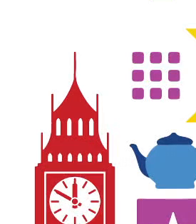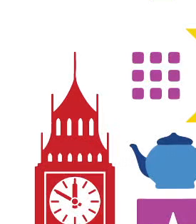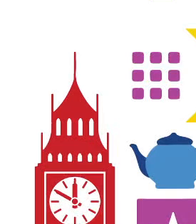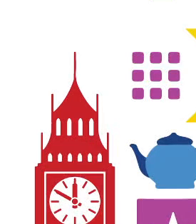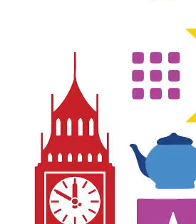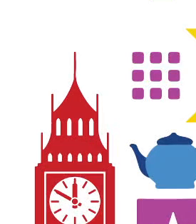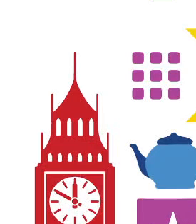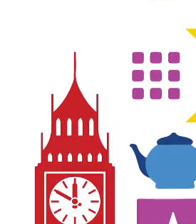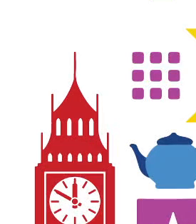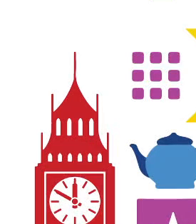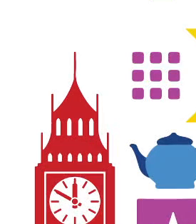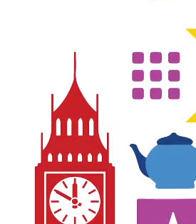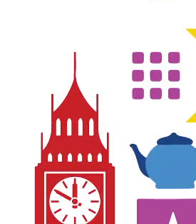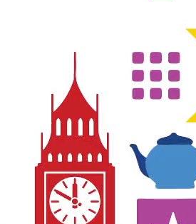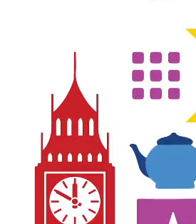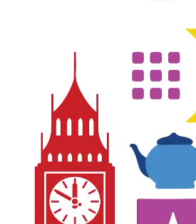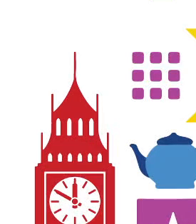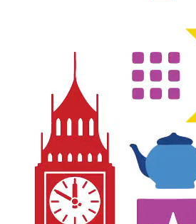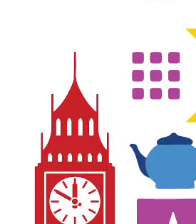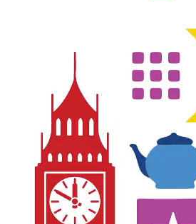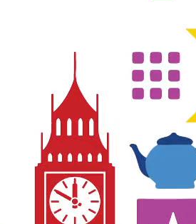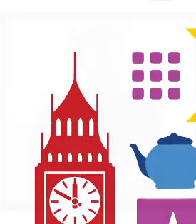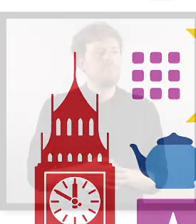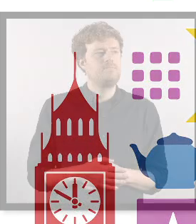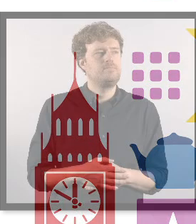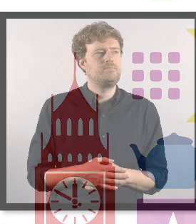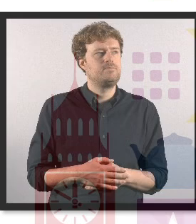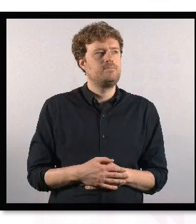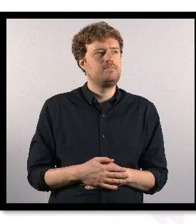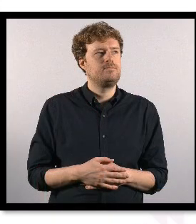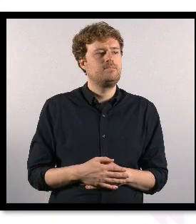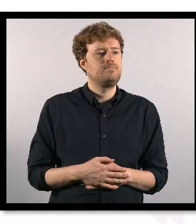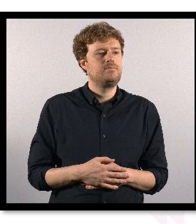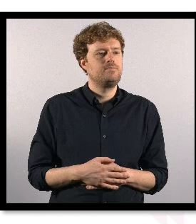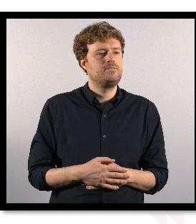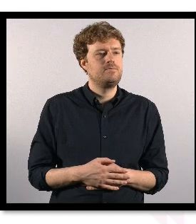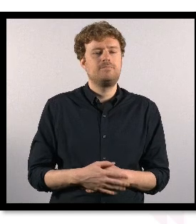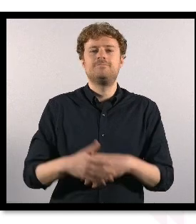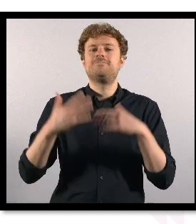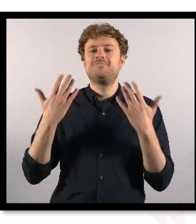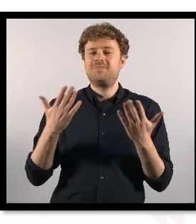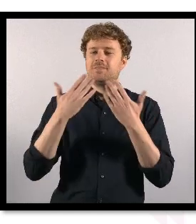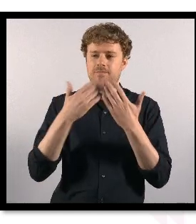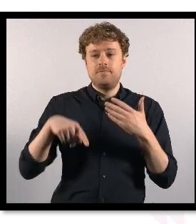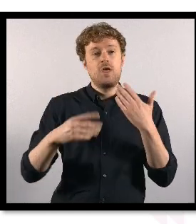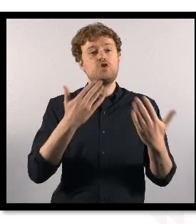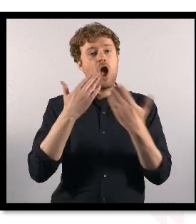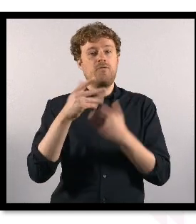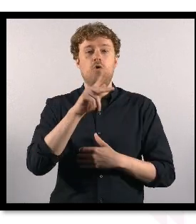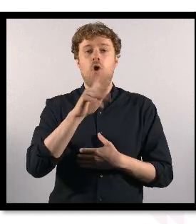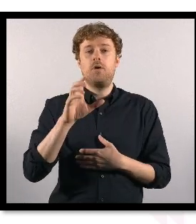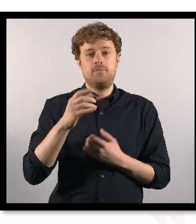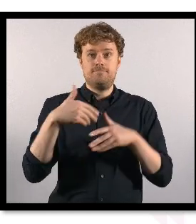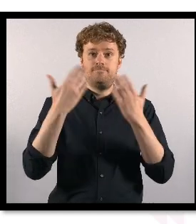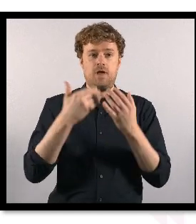Hello everyone, and welcome to the last day of KubeCon and Cloud Native Con in London. My name is Gamanji, and I'm a senior engineer at Apple.